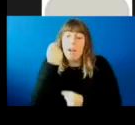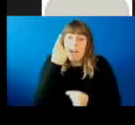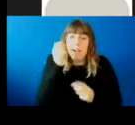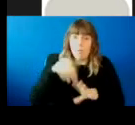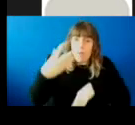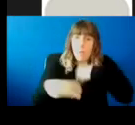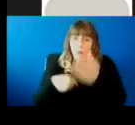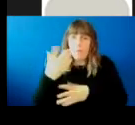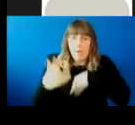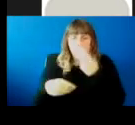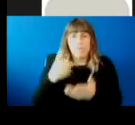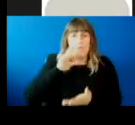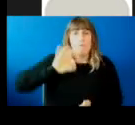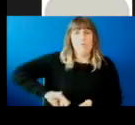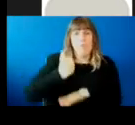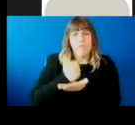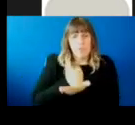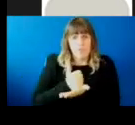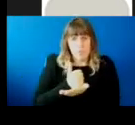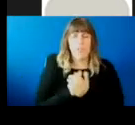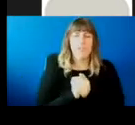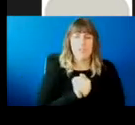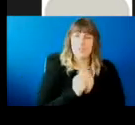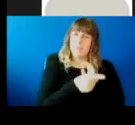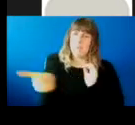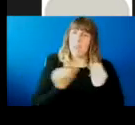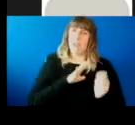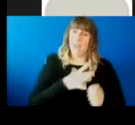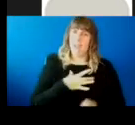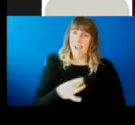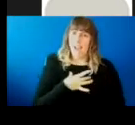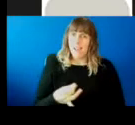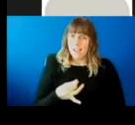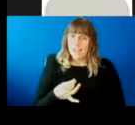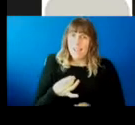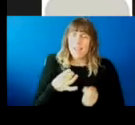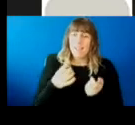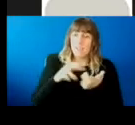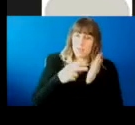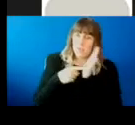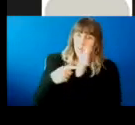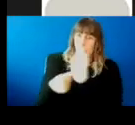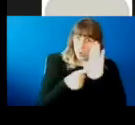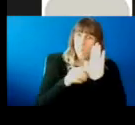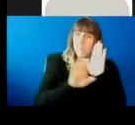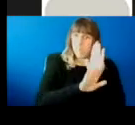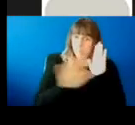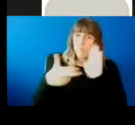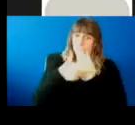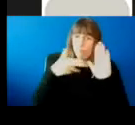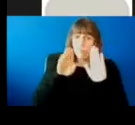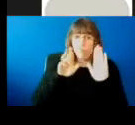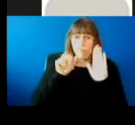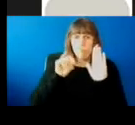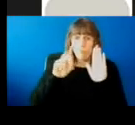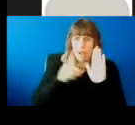really helpful, that delights them. You're kind of expressing your brand through content that people want, so that